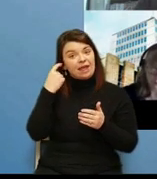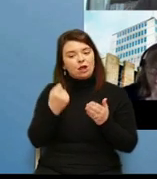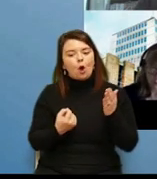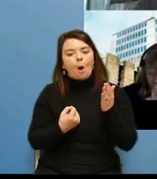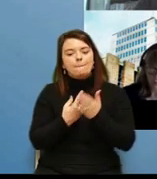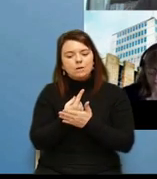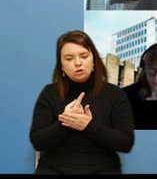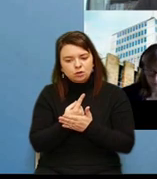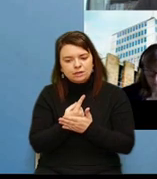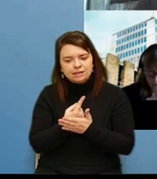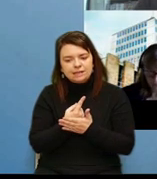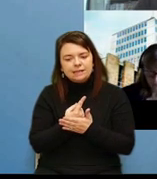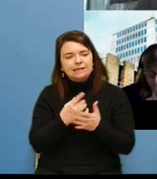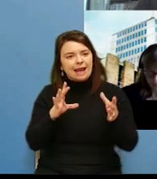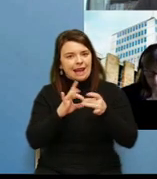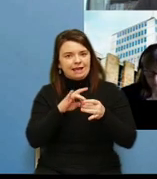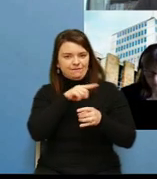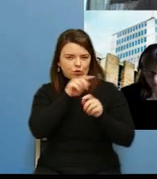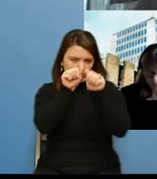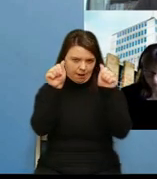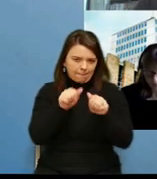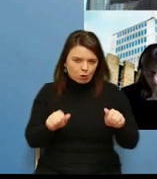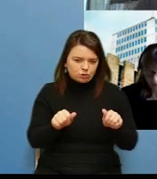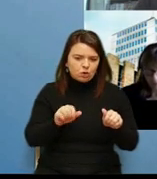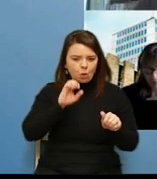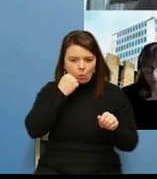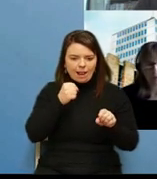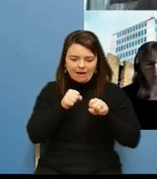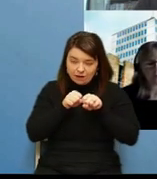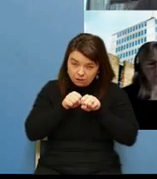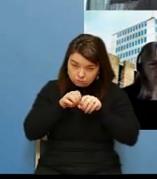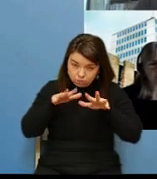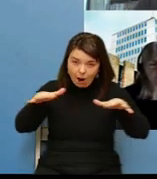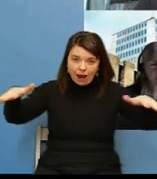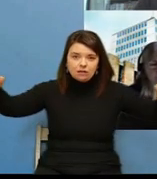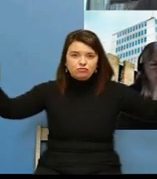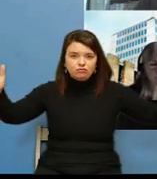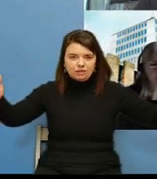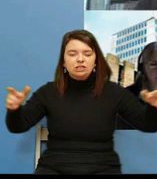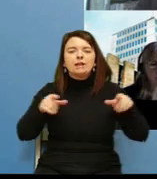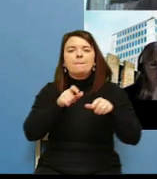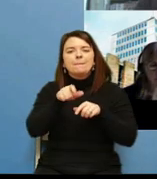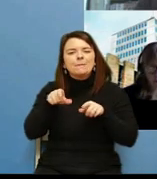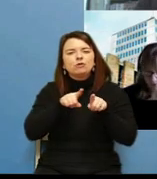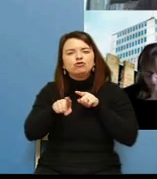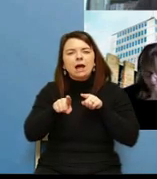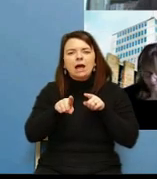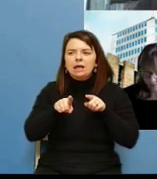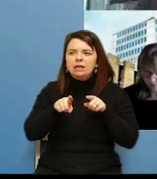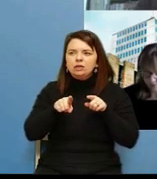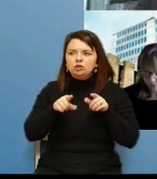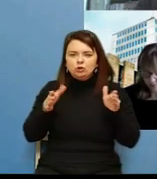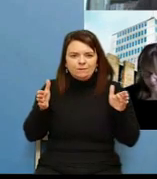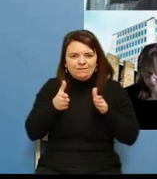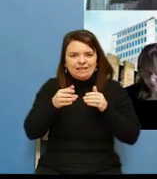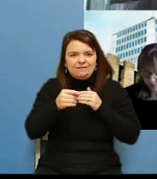Thanks. I think the opportunities around this model is that it's probably going to have a wider reach than people trying to